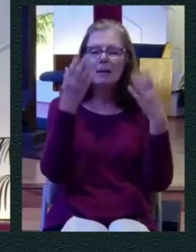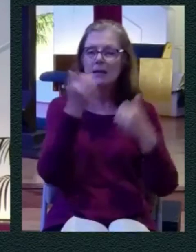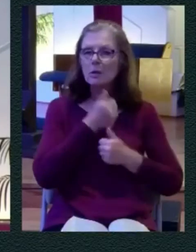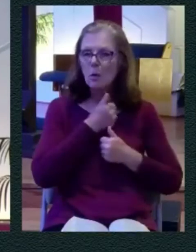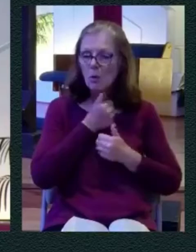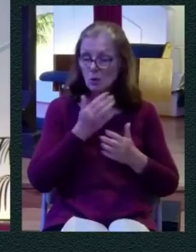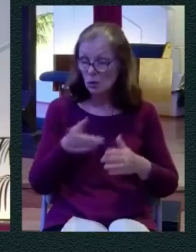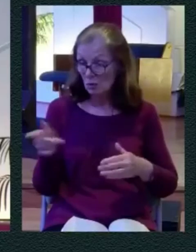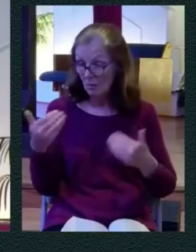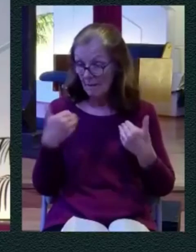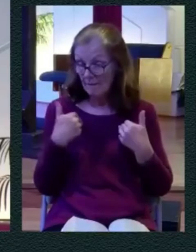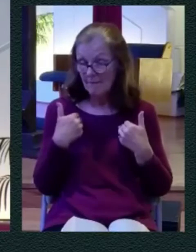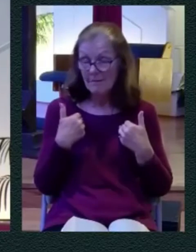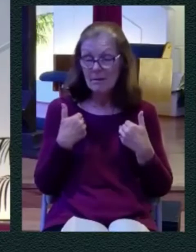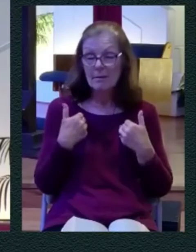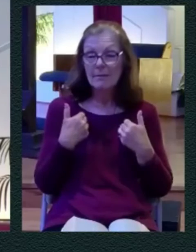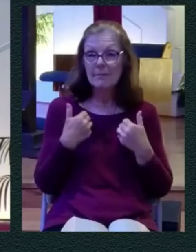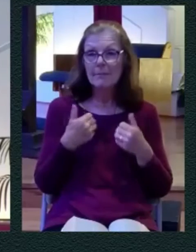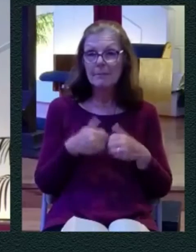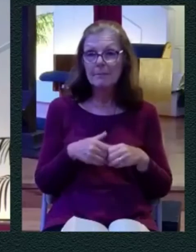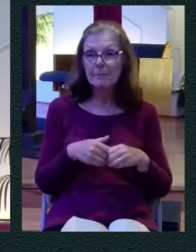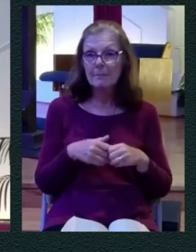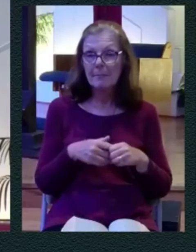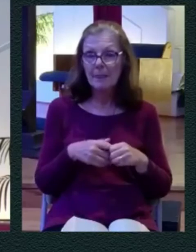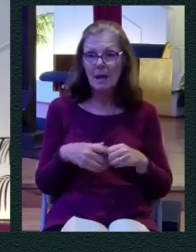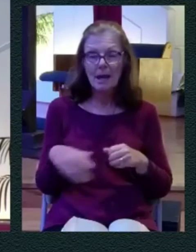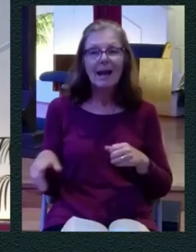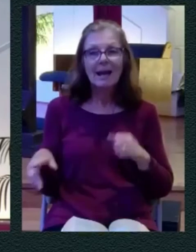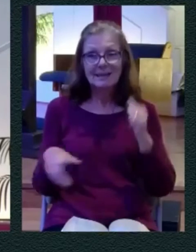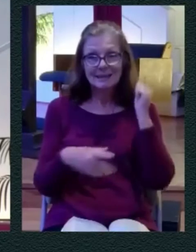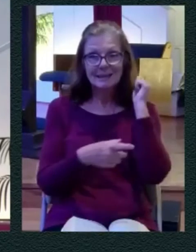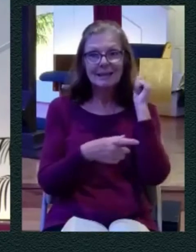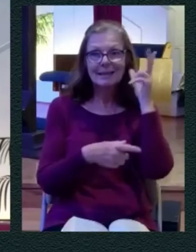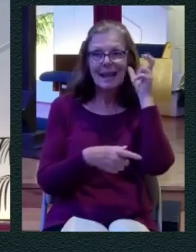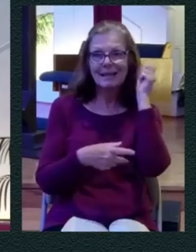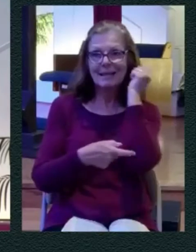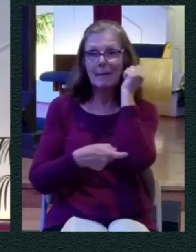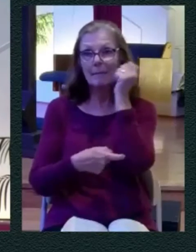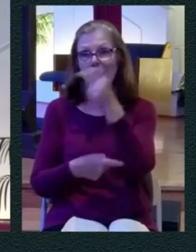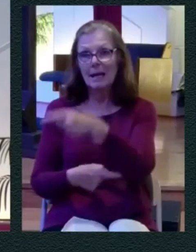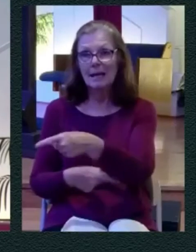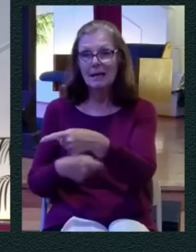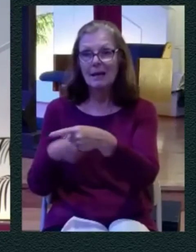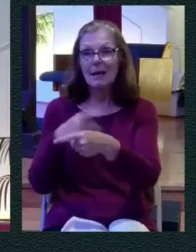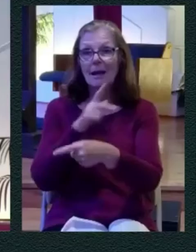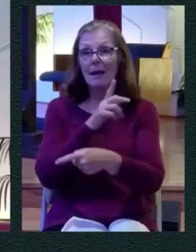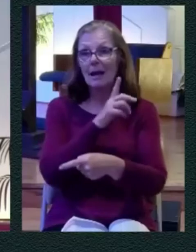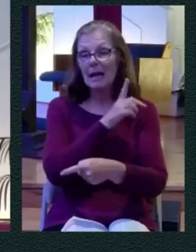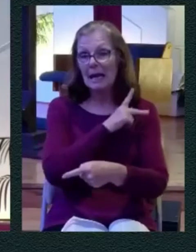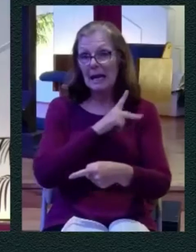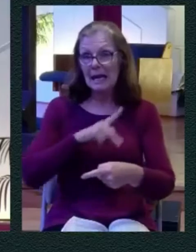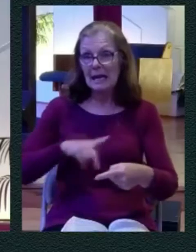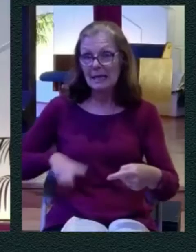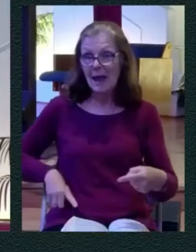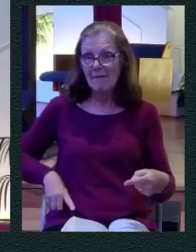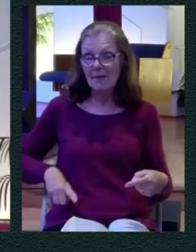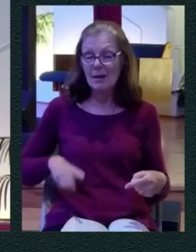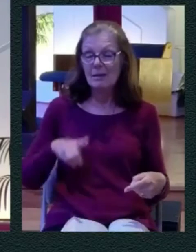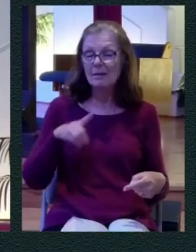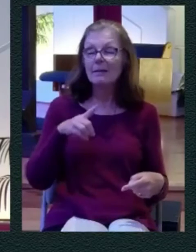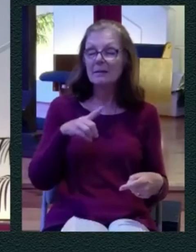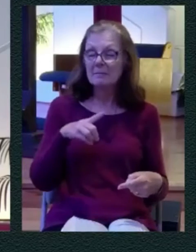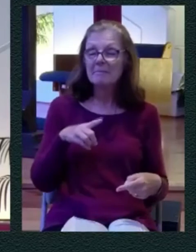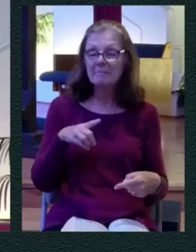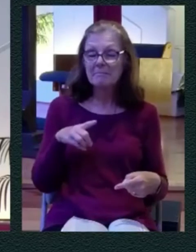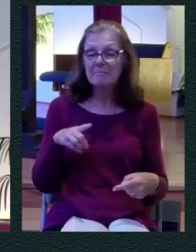This is the line of temptation that comes to him. Well, David falls. He falls to that